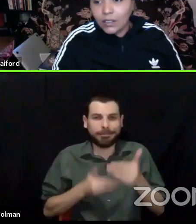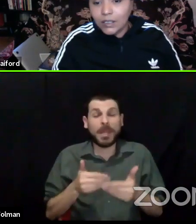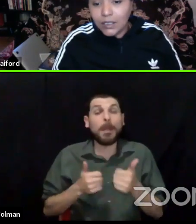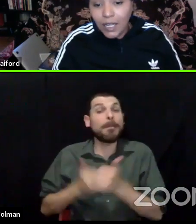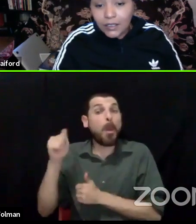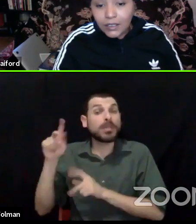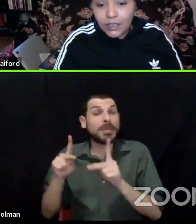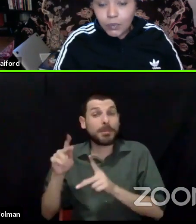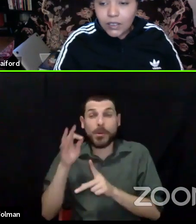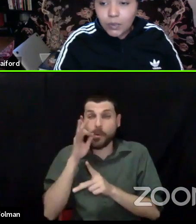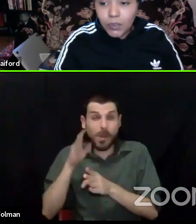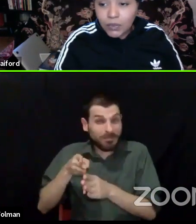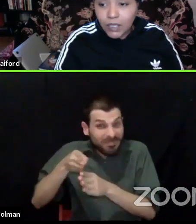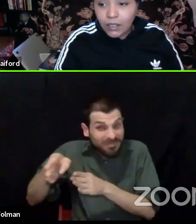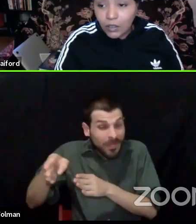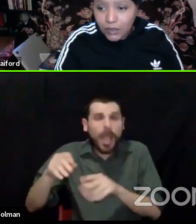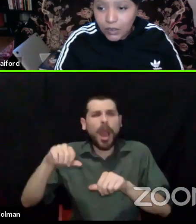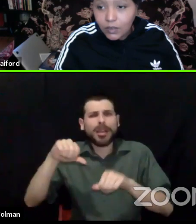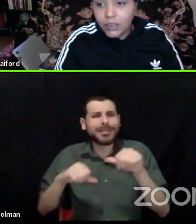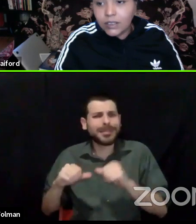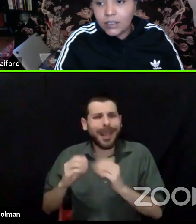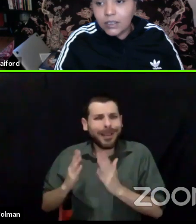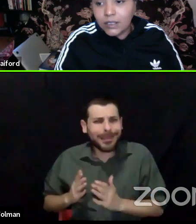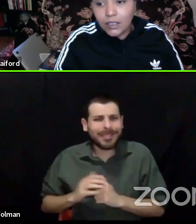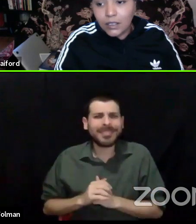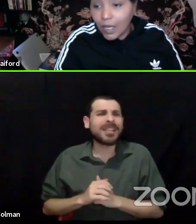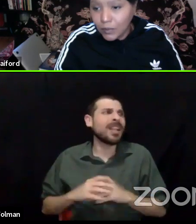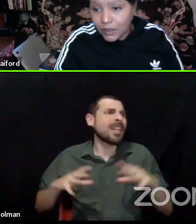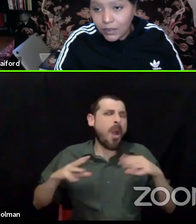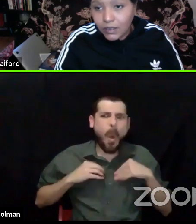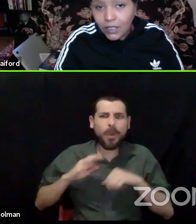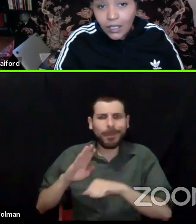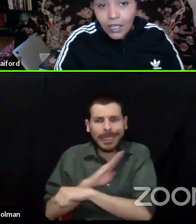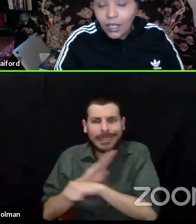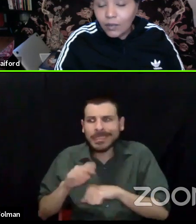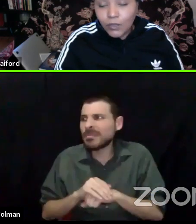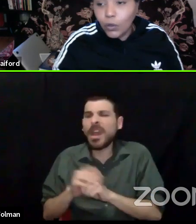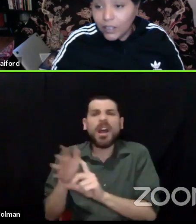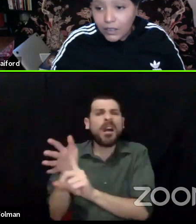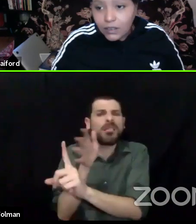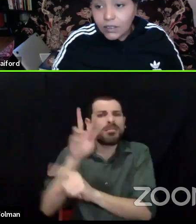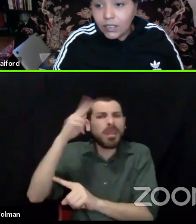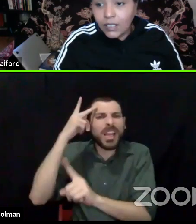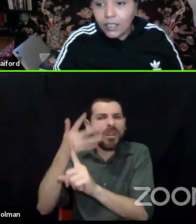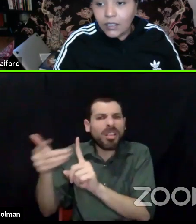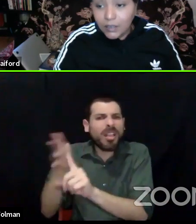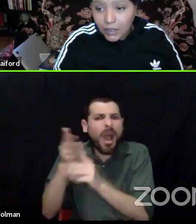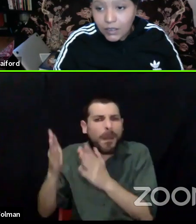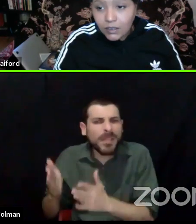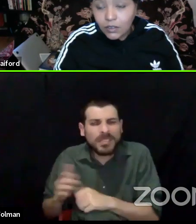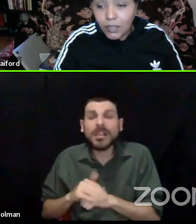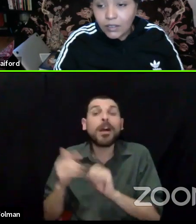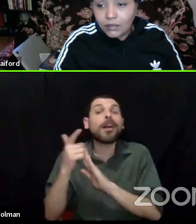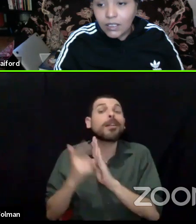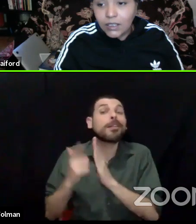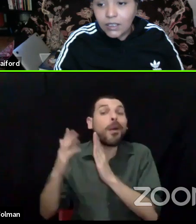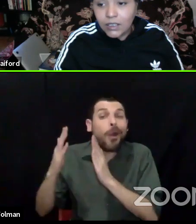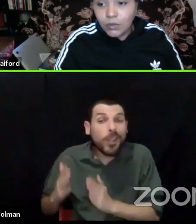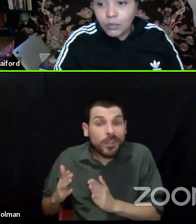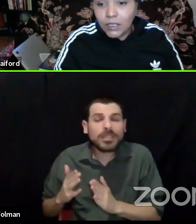not only scientists, but they're people that own their own businesses, they're lobbyists, lawyers, and they're intentional about